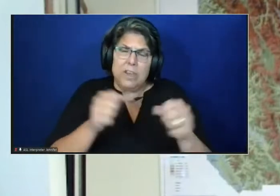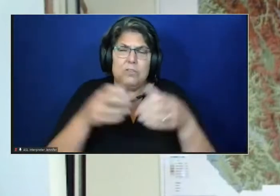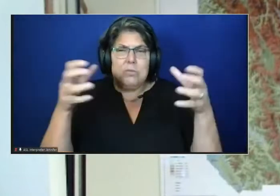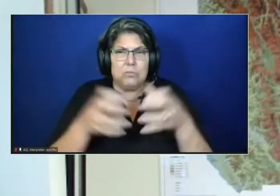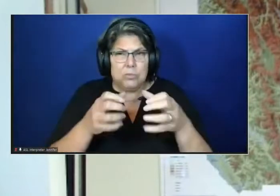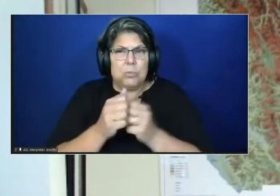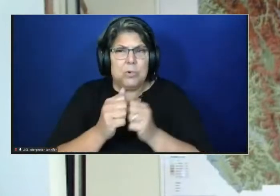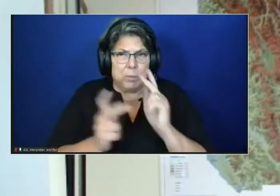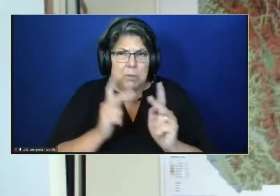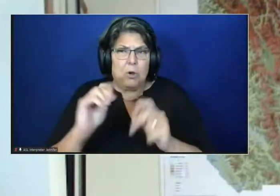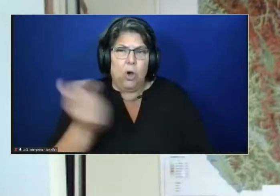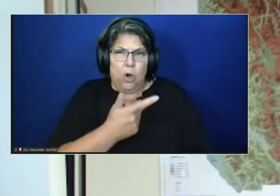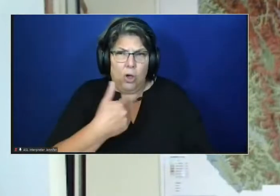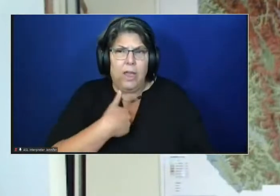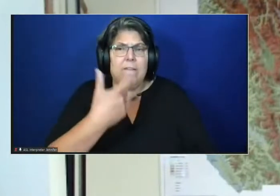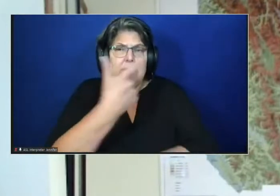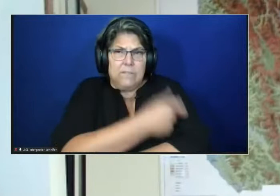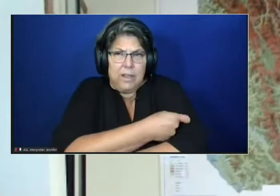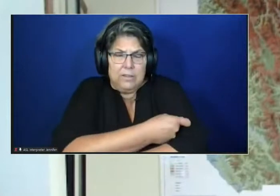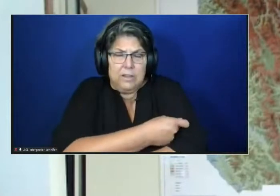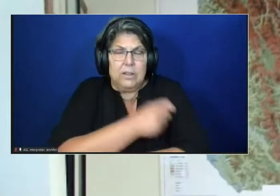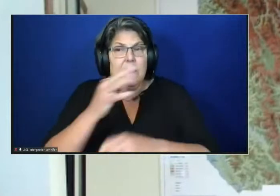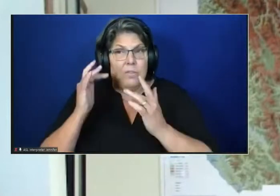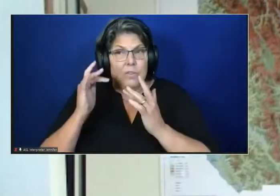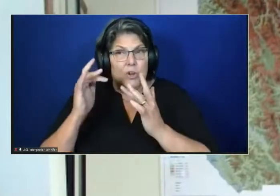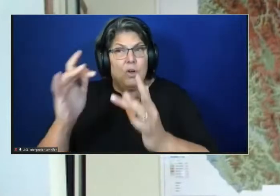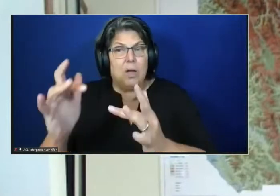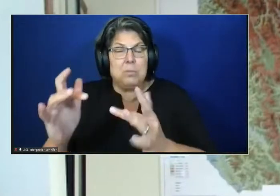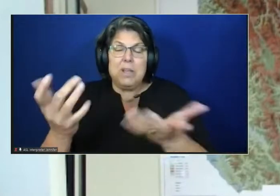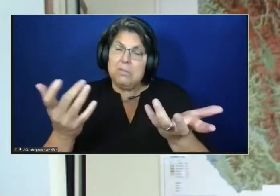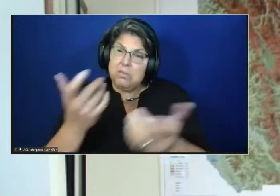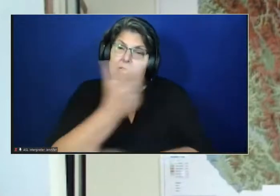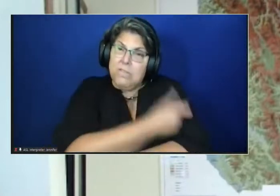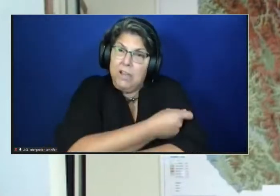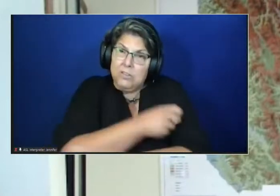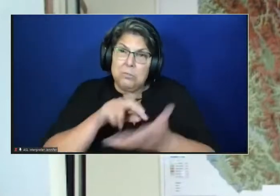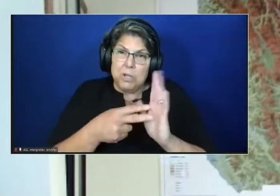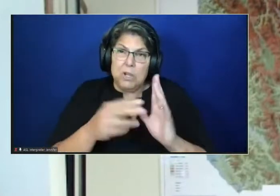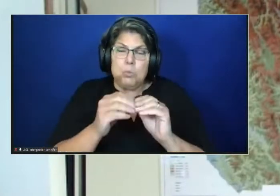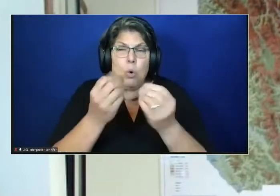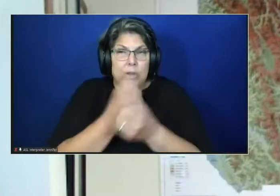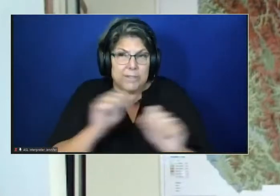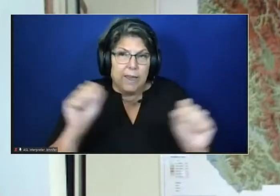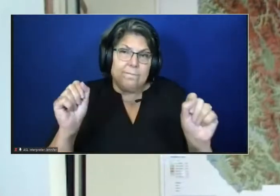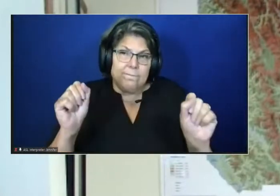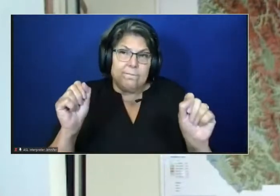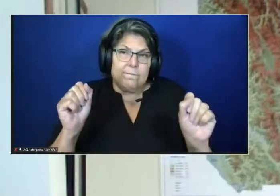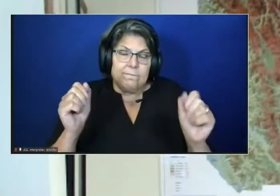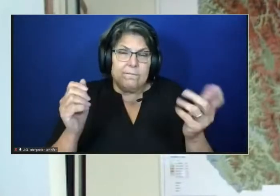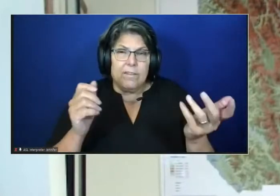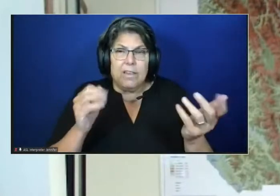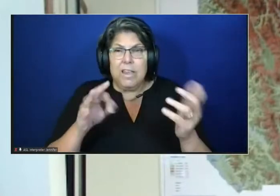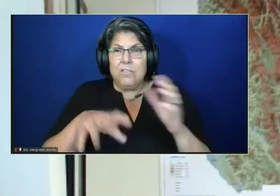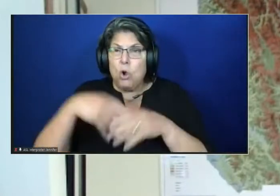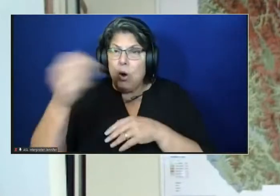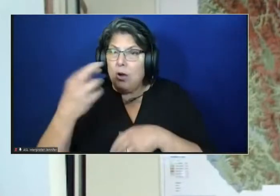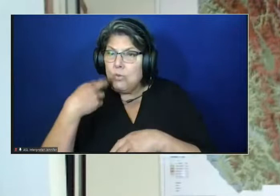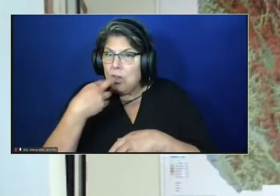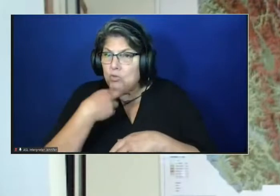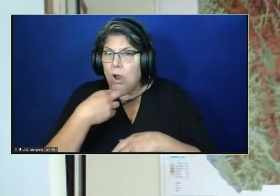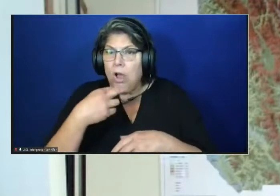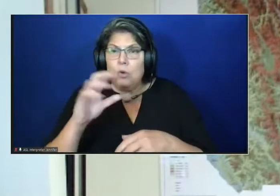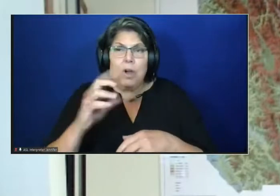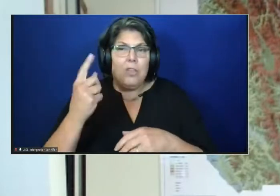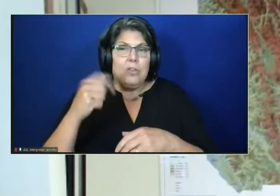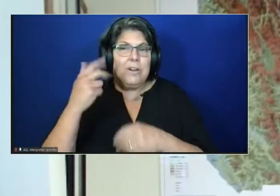you're traveling, again, being vaccinated makes travel much safer, much more accessible. If you're eating out or you're doing other kinds